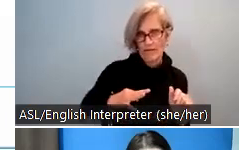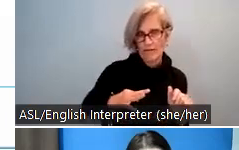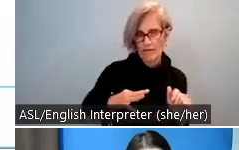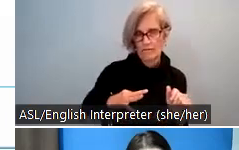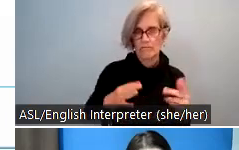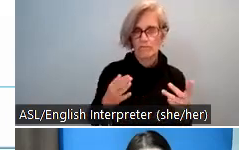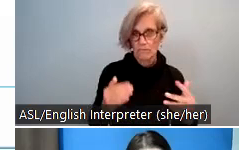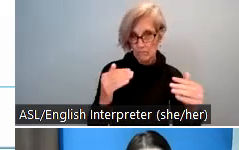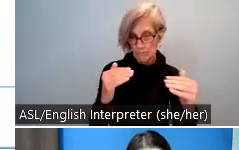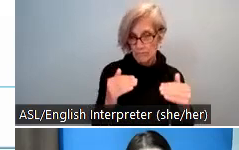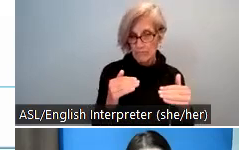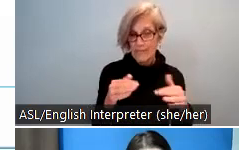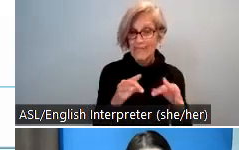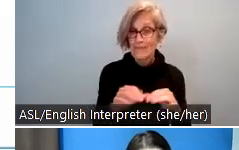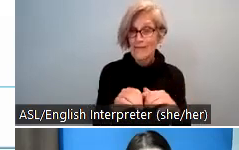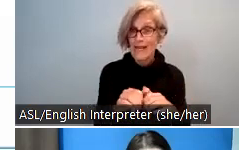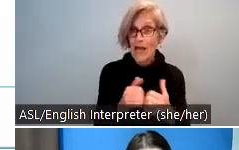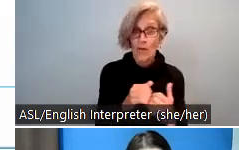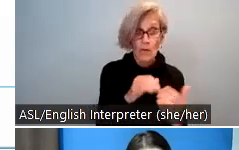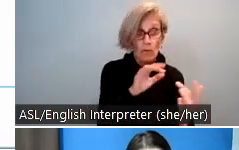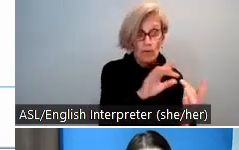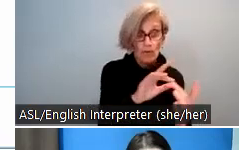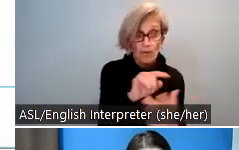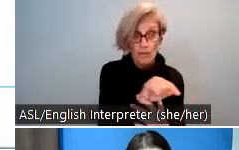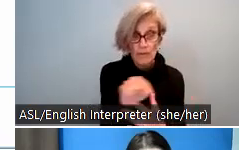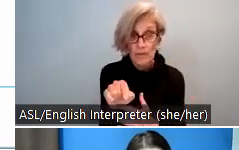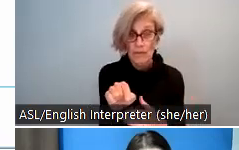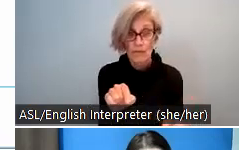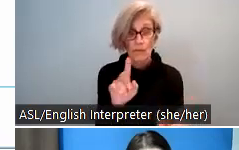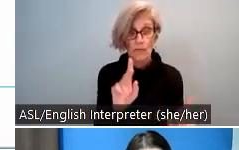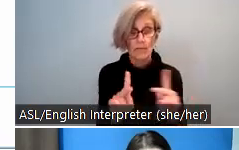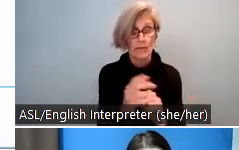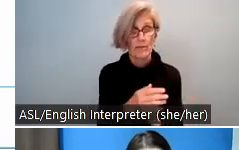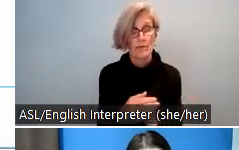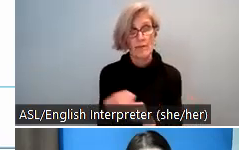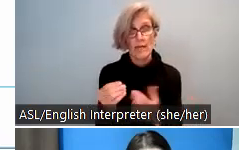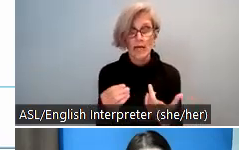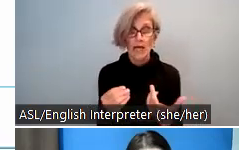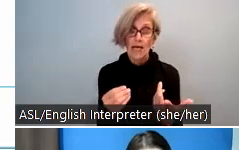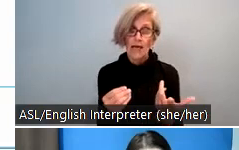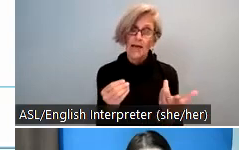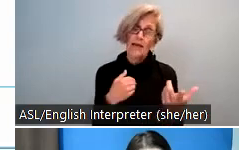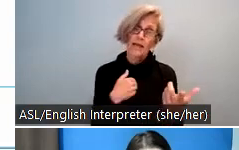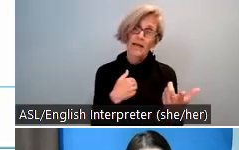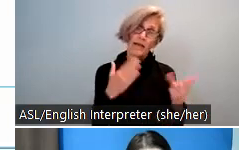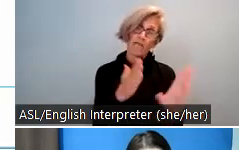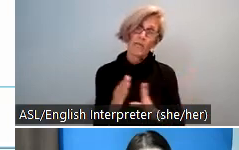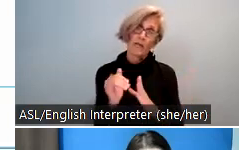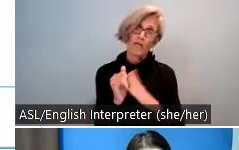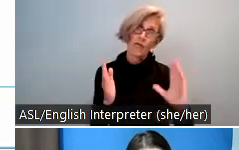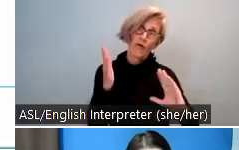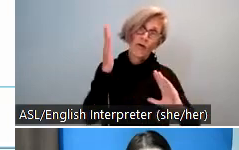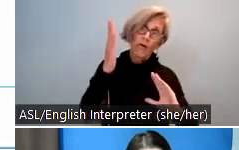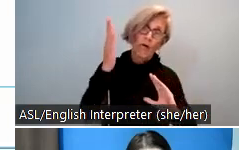audience, and propose strategies to leverage the project into a long-term initiative. So we really want to